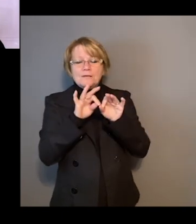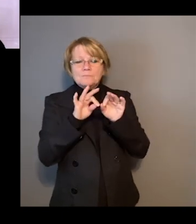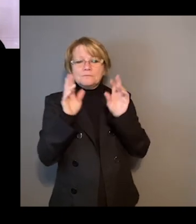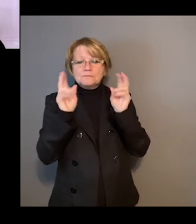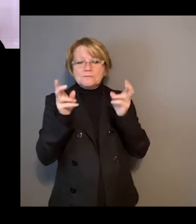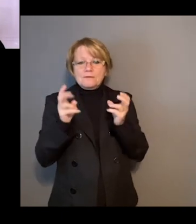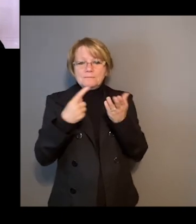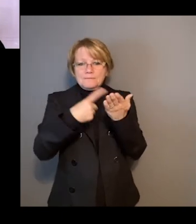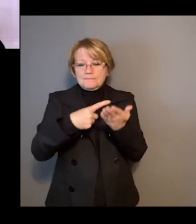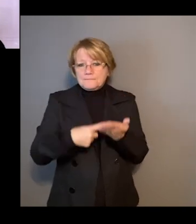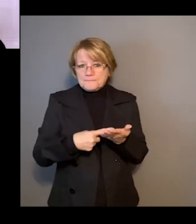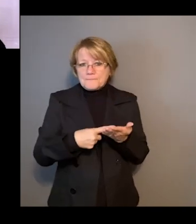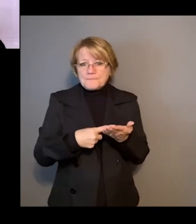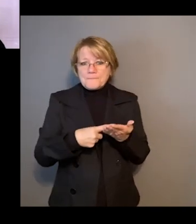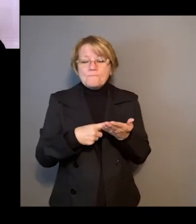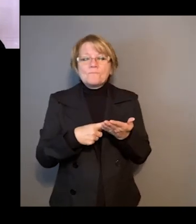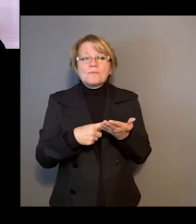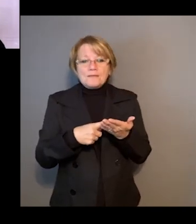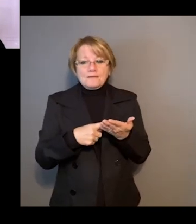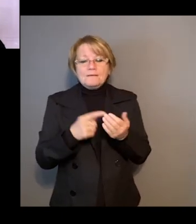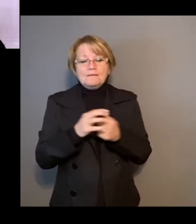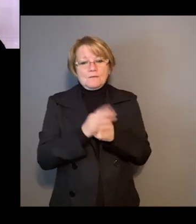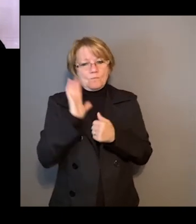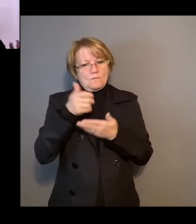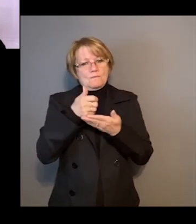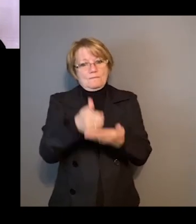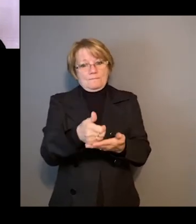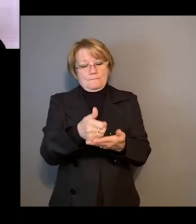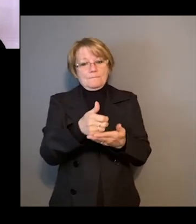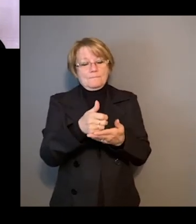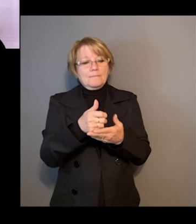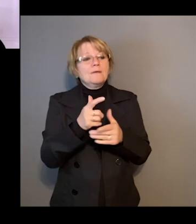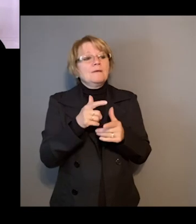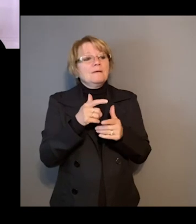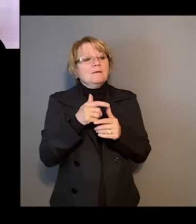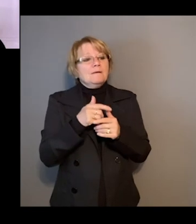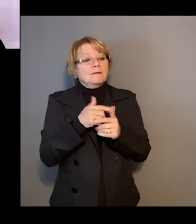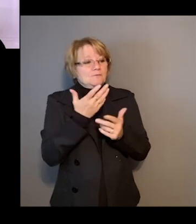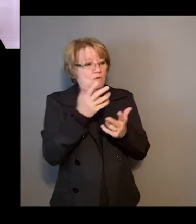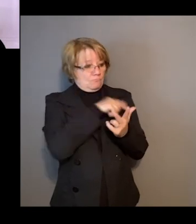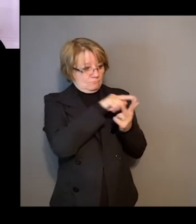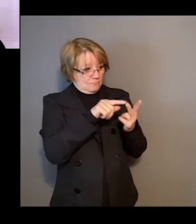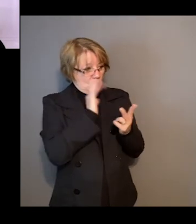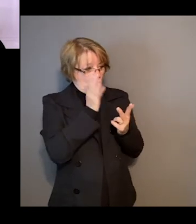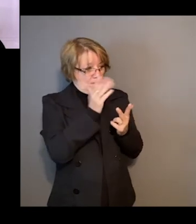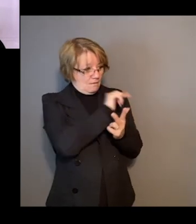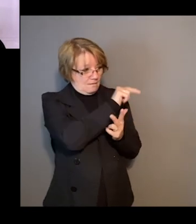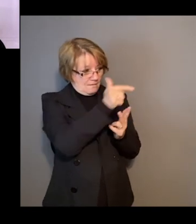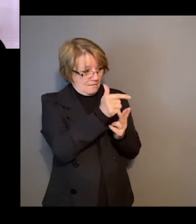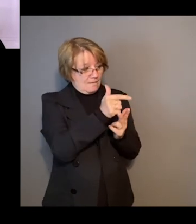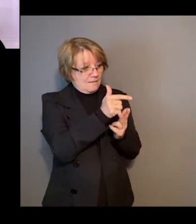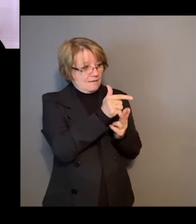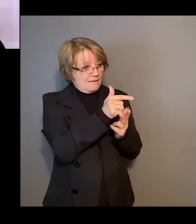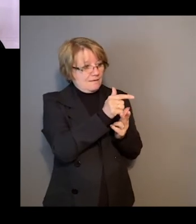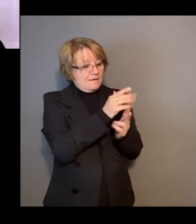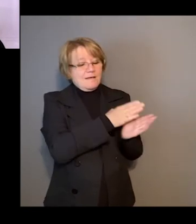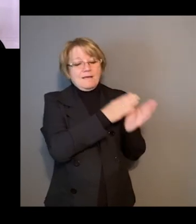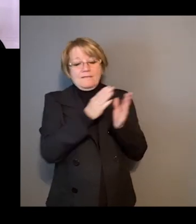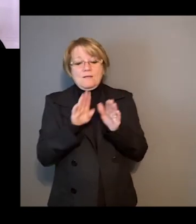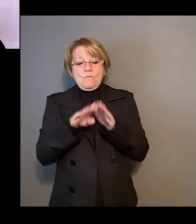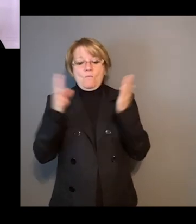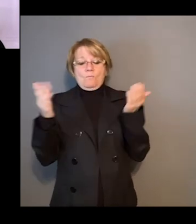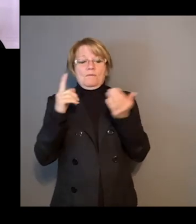and then it really help you. And then we'll get back to questions and answers, which will open up to anyone, whether it be these three